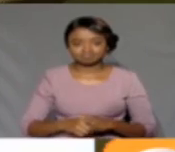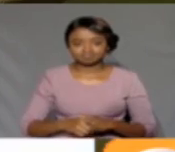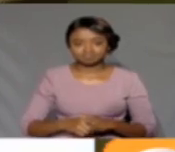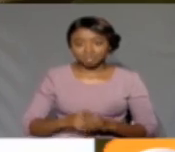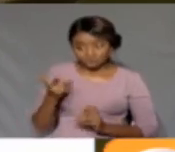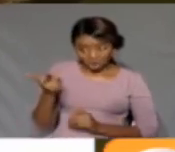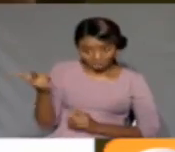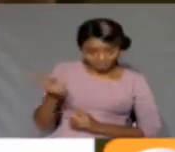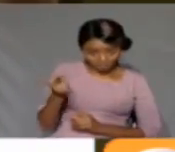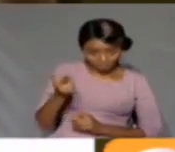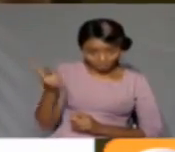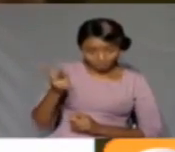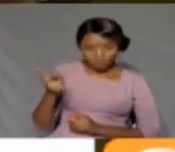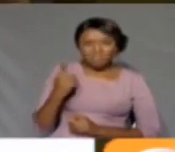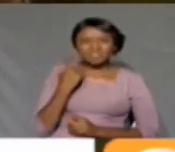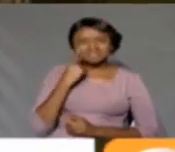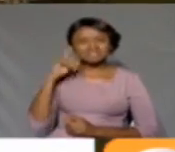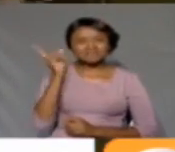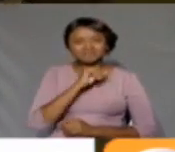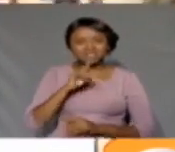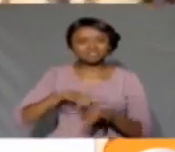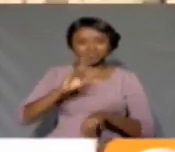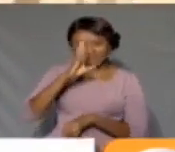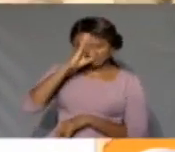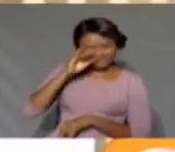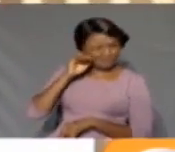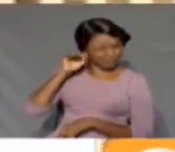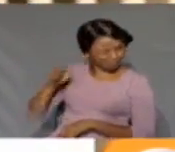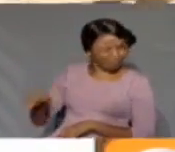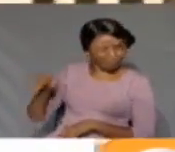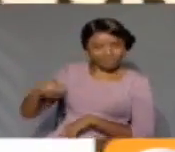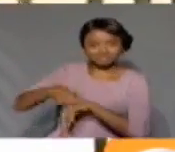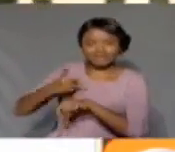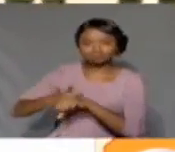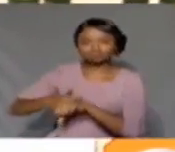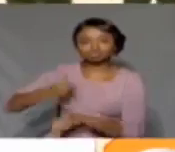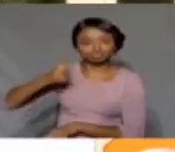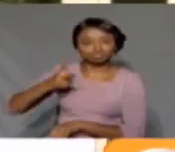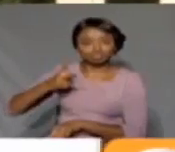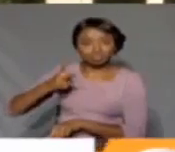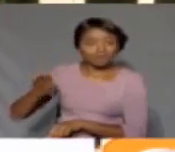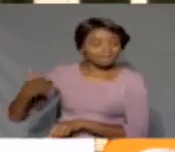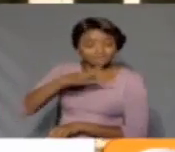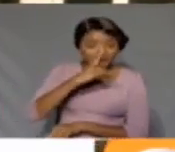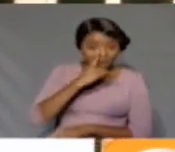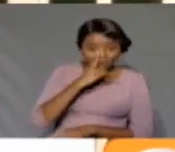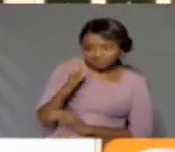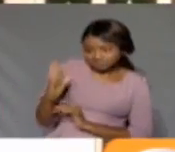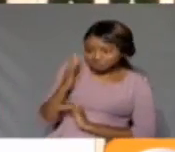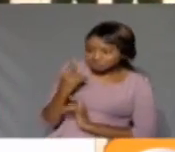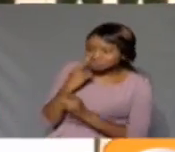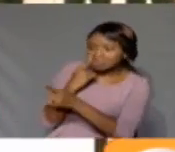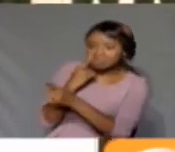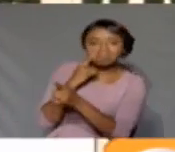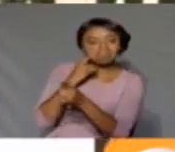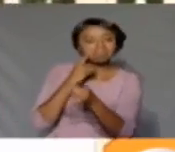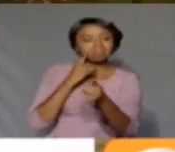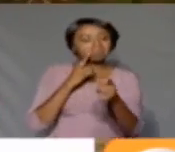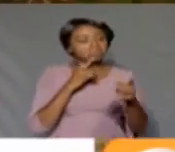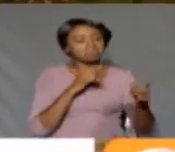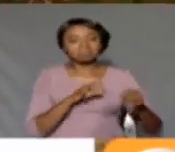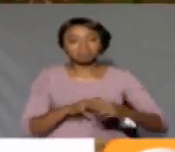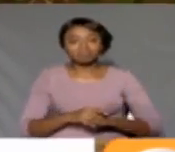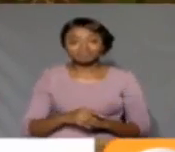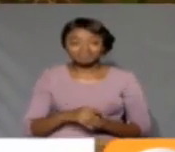Judith and her daughter were last seen on Sunday early morning at 2 a.m. returning to their home by security officers manning the estate.